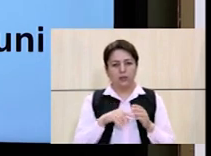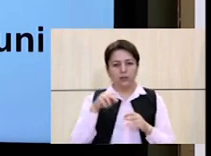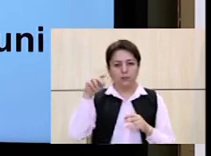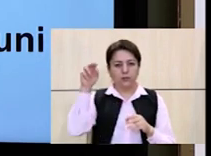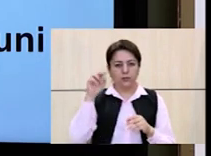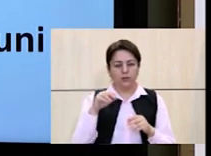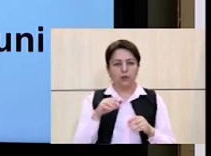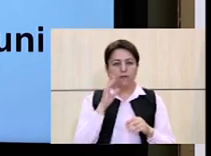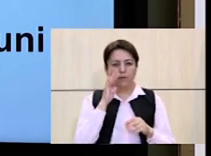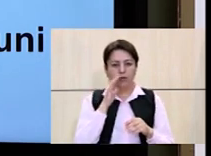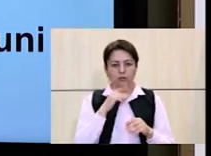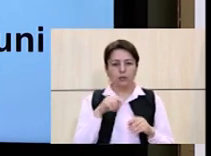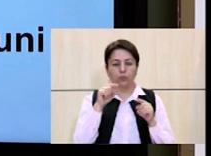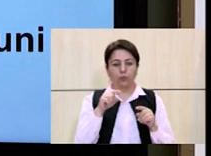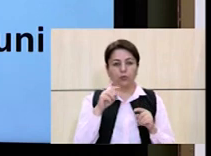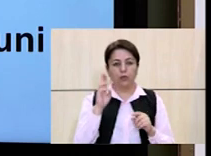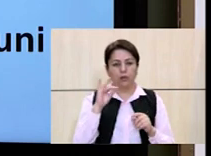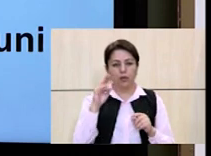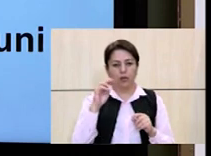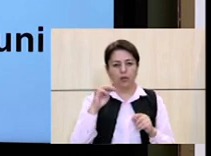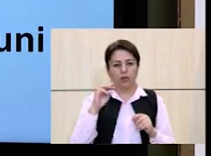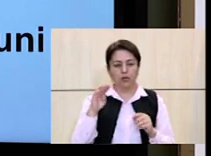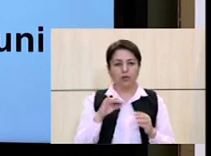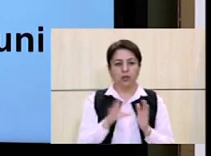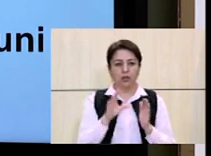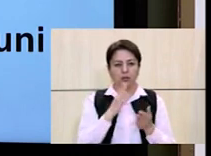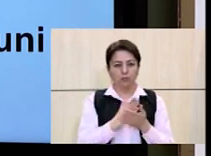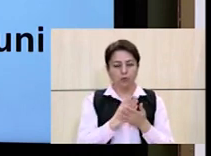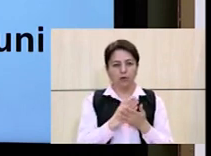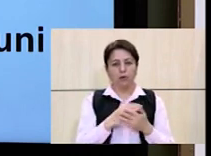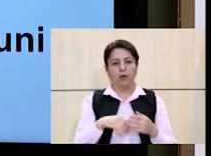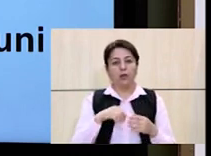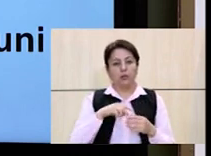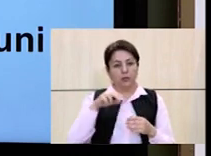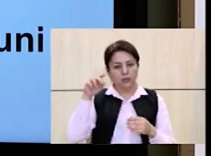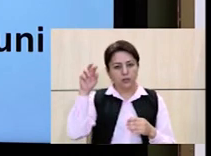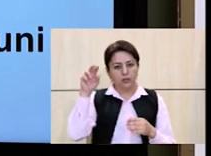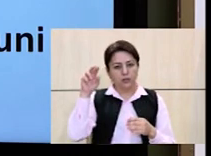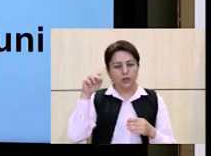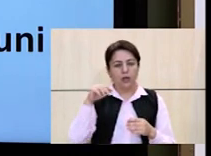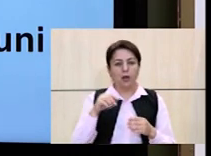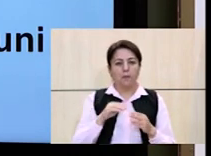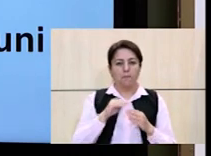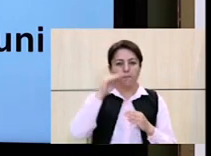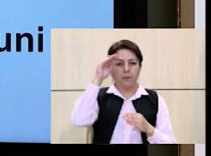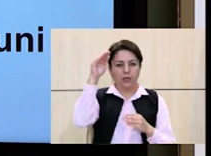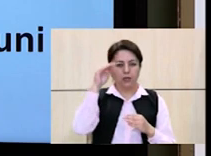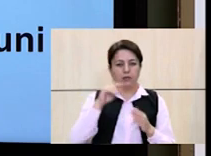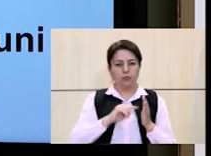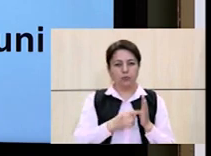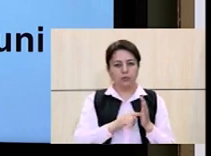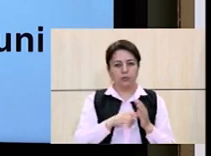chiqqan vaqtda unda kinetik energiya mavjud bo'ladi. Tepalikka chiqqanda eng baland nuqtasida